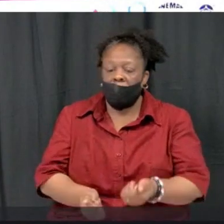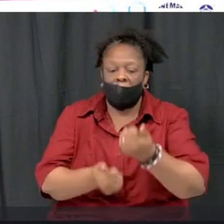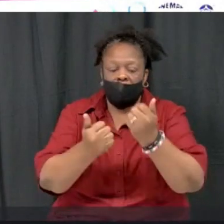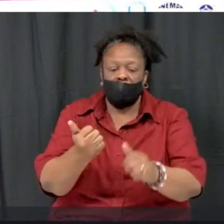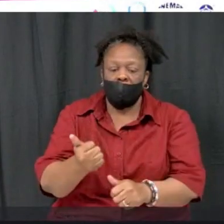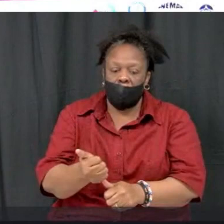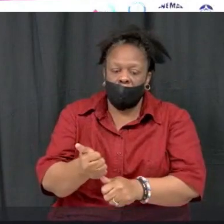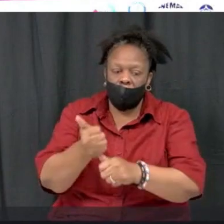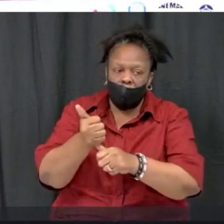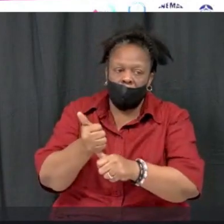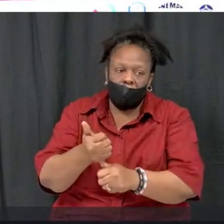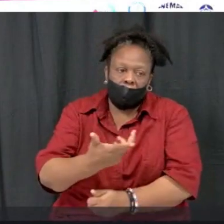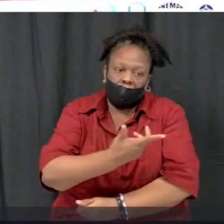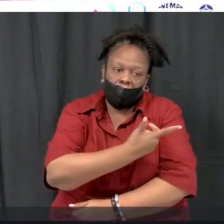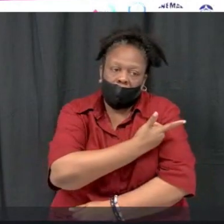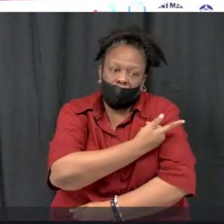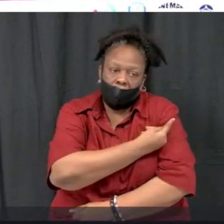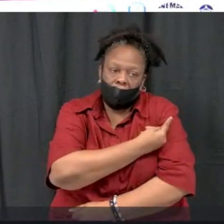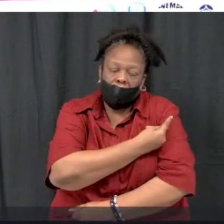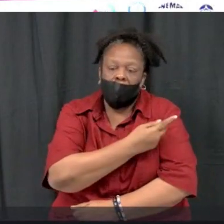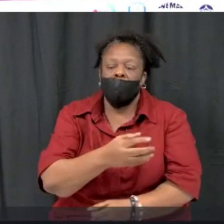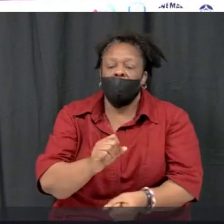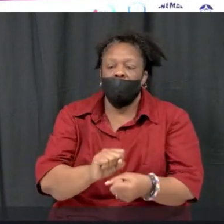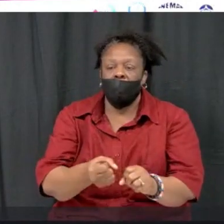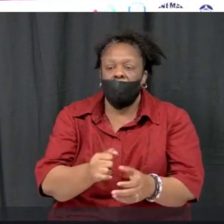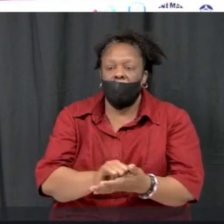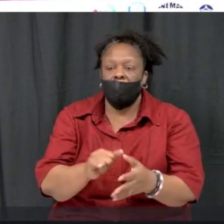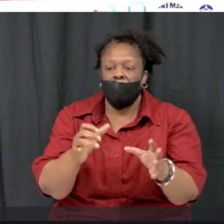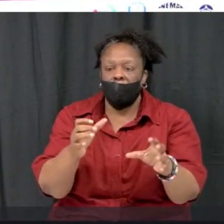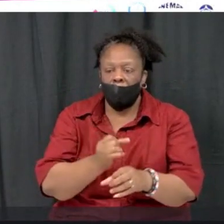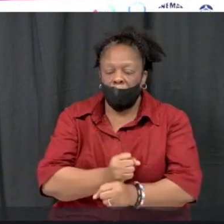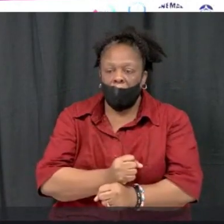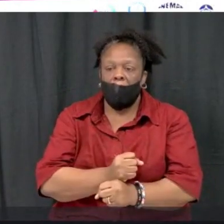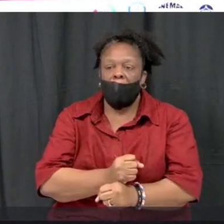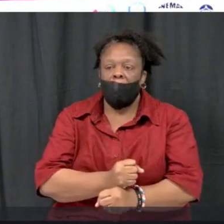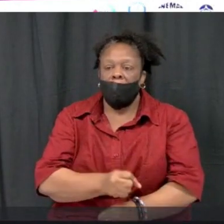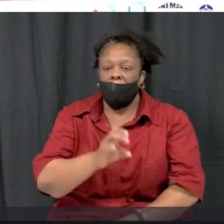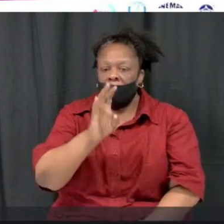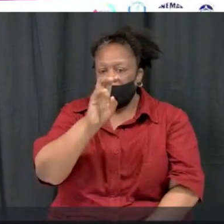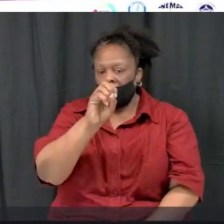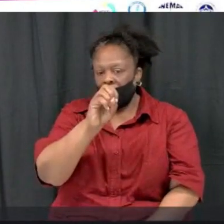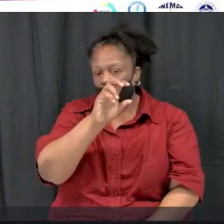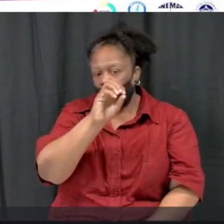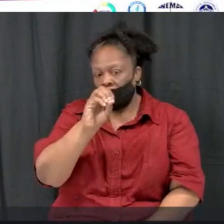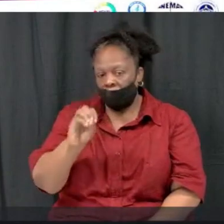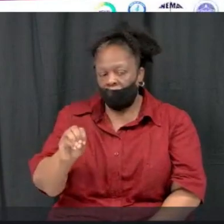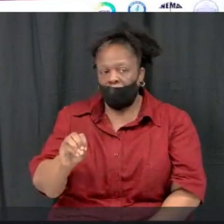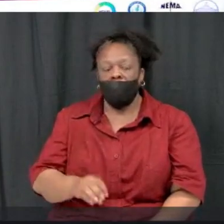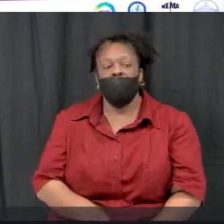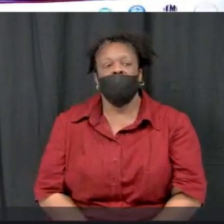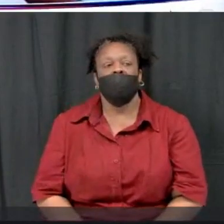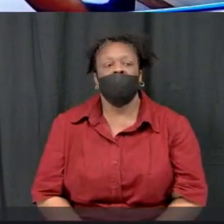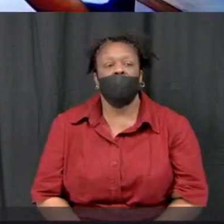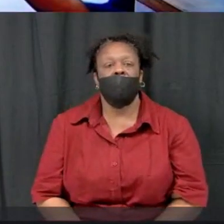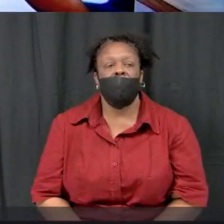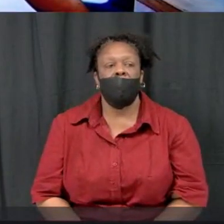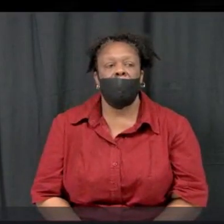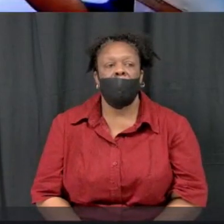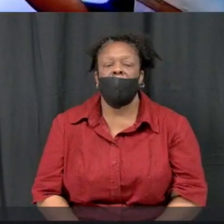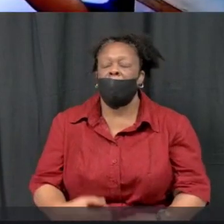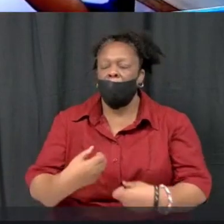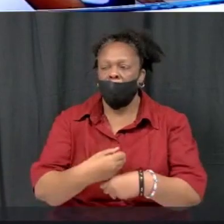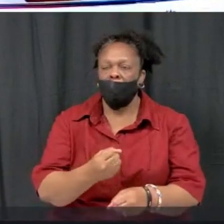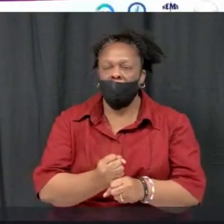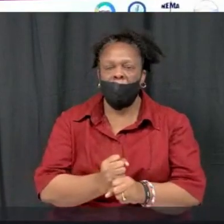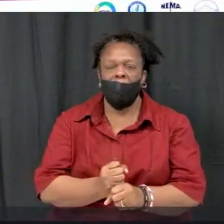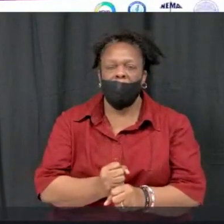vaccination program to achieve our 70% herd immunity. There's no time like the present when we speak today to make the extra effort